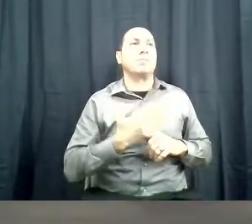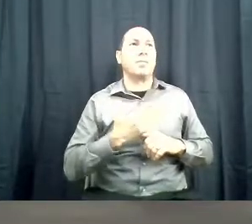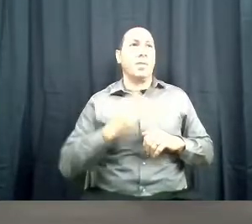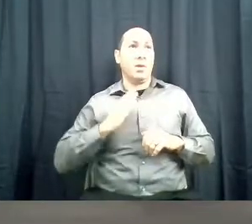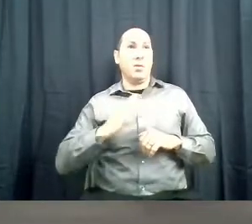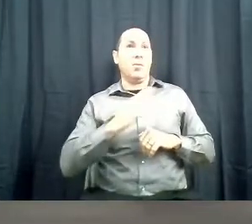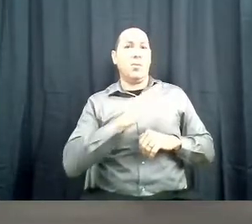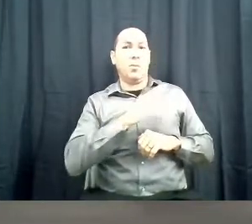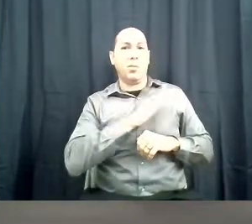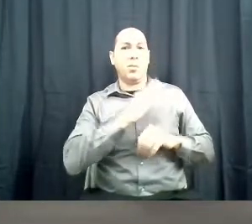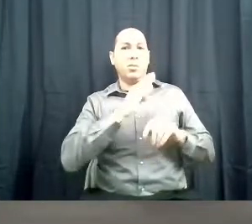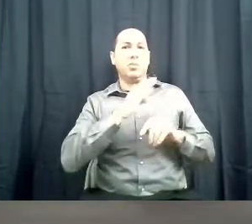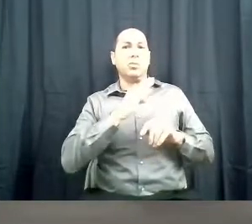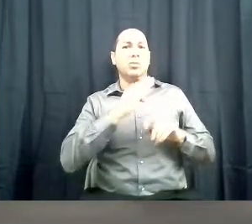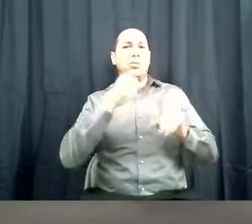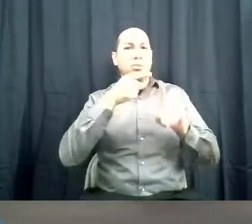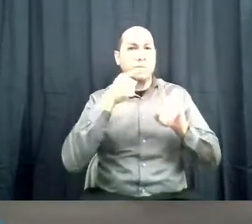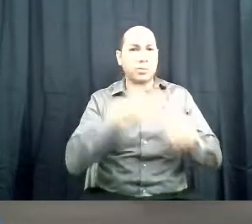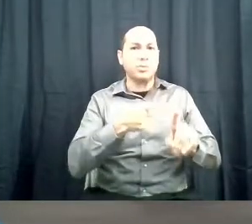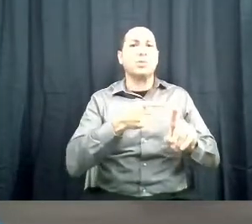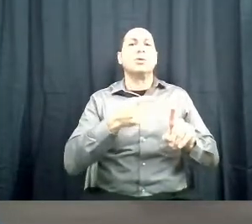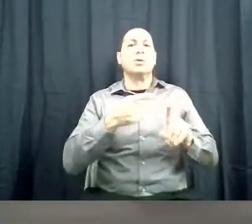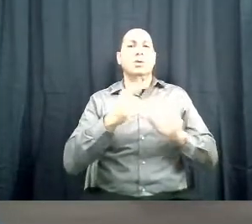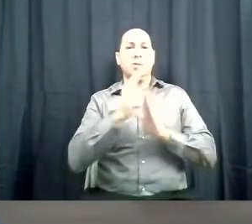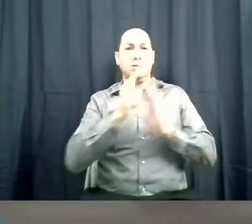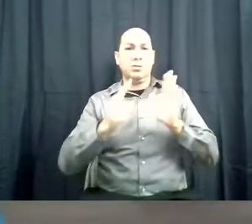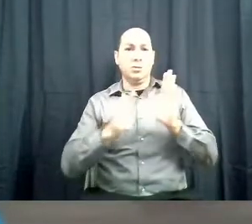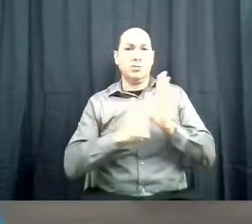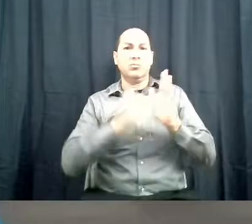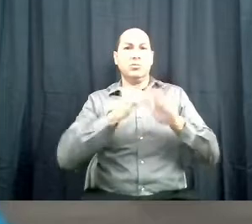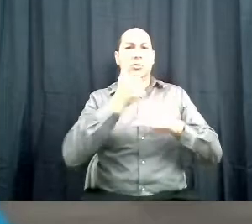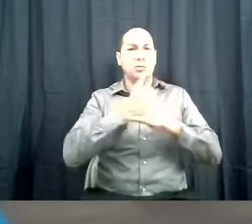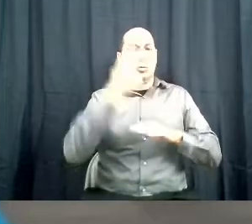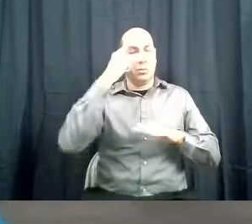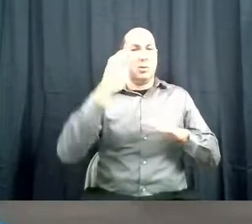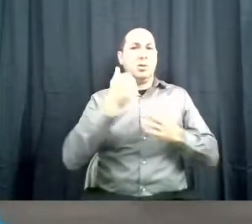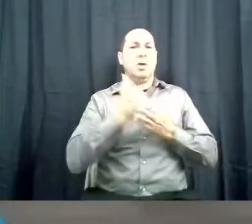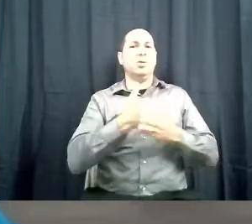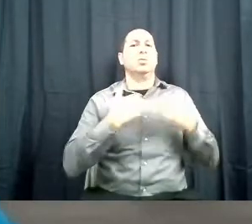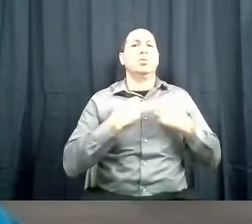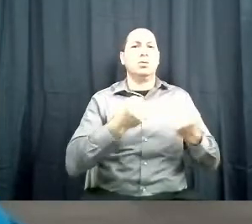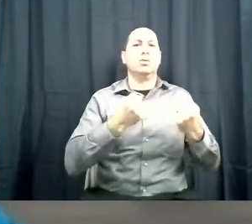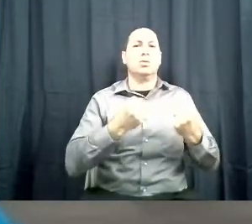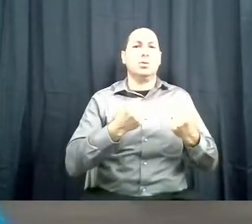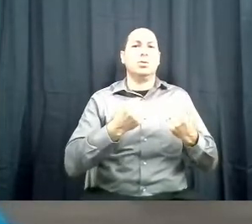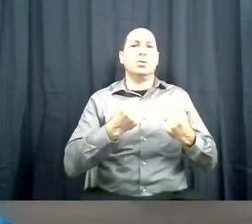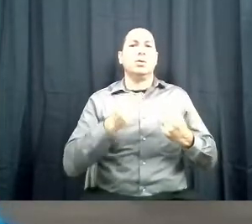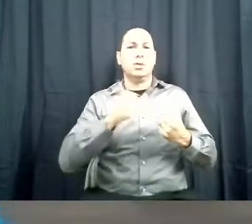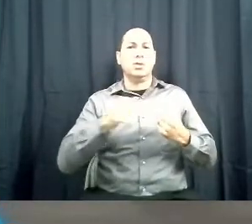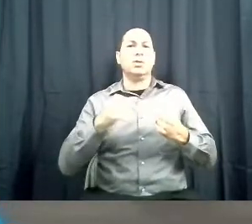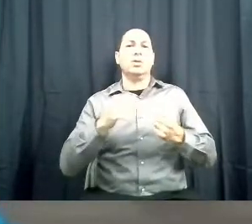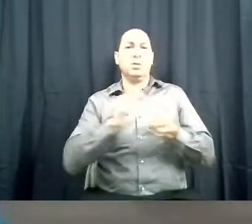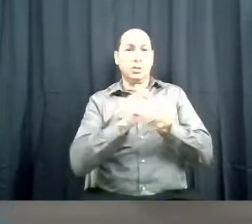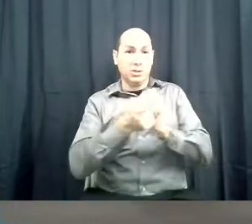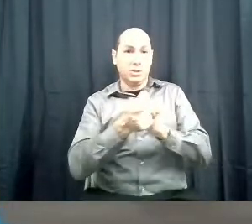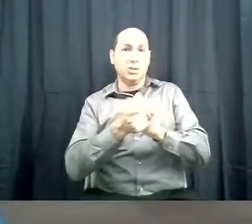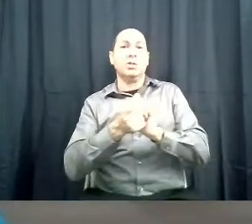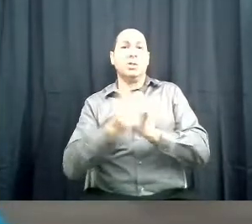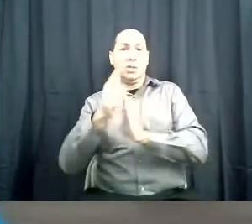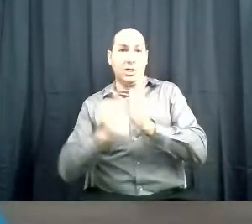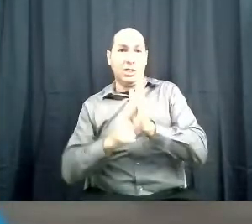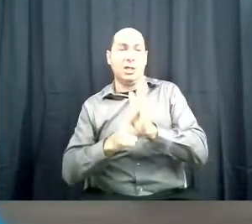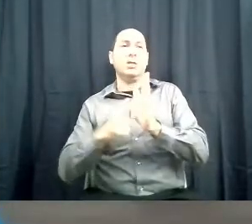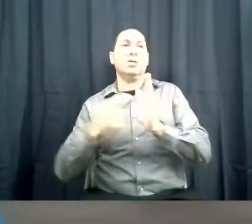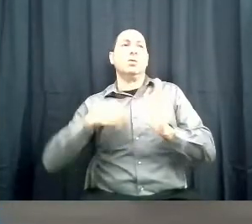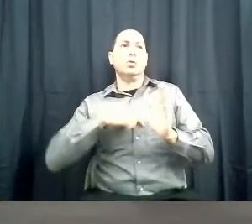whatever is legislated in fact for Medicaid, and it's updated annually to reflect any changes in the legislation. The